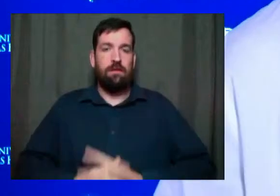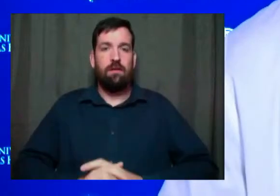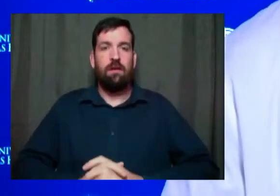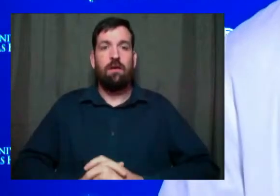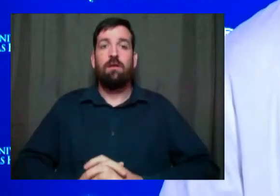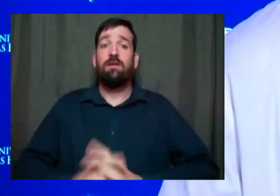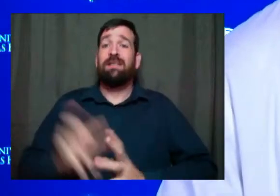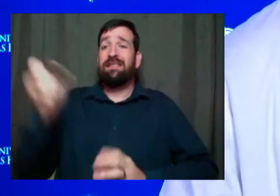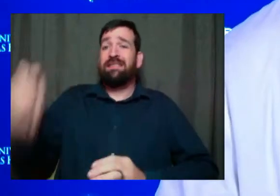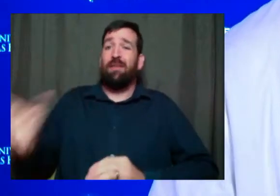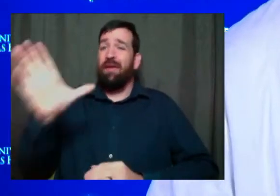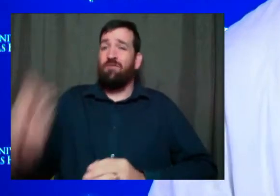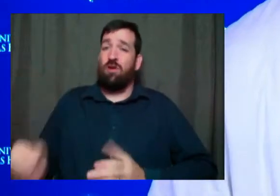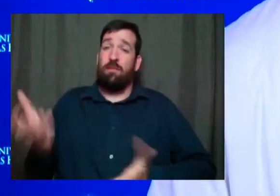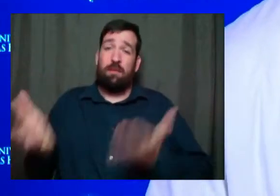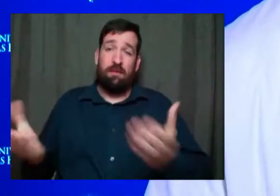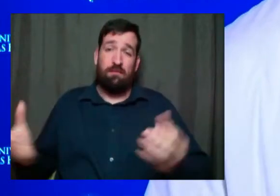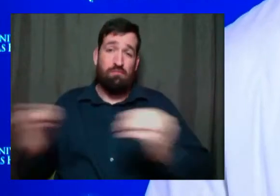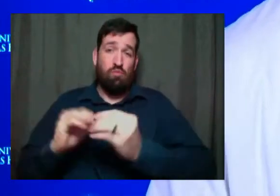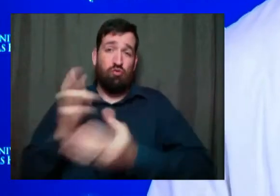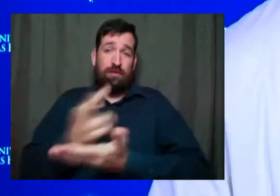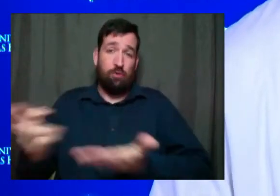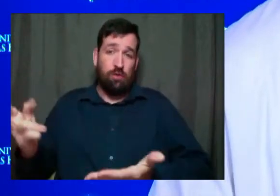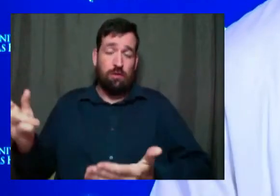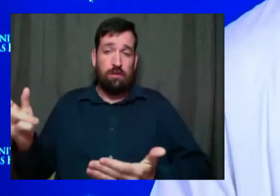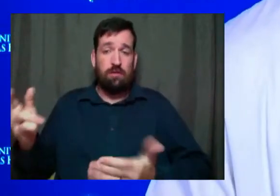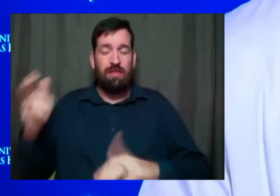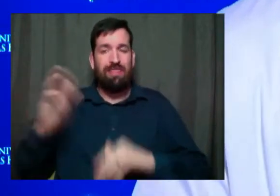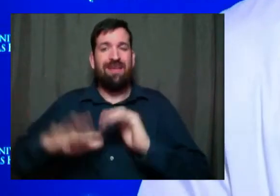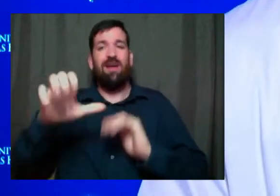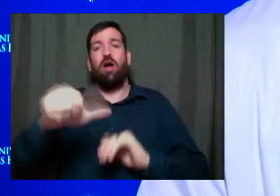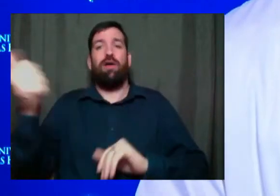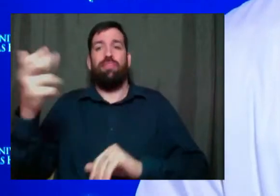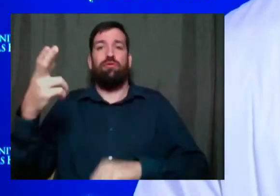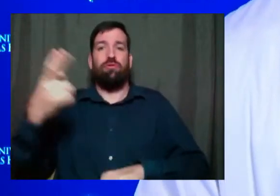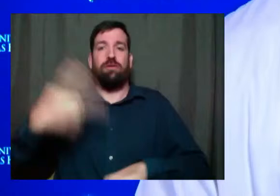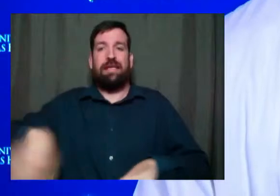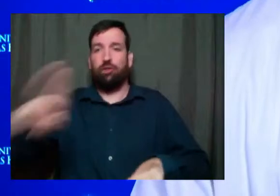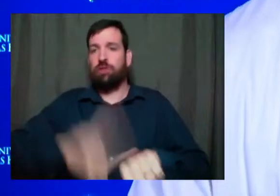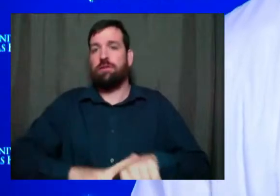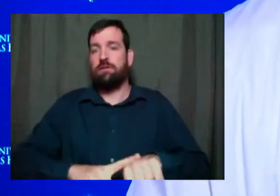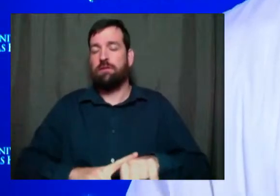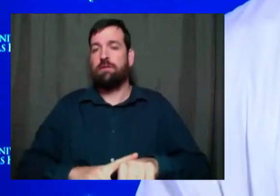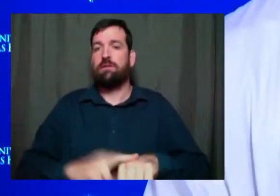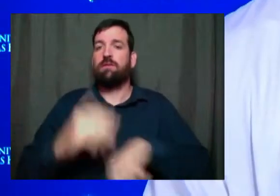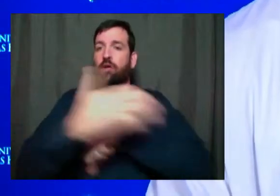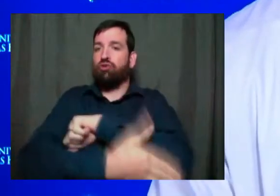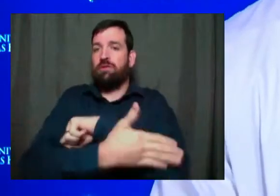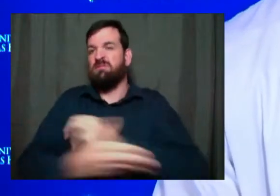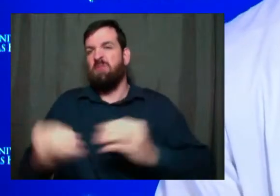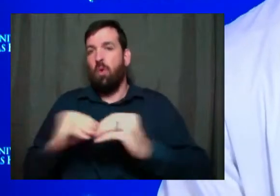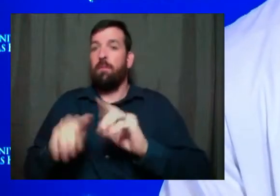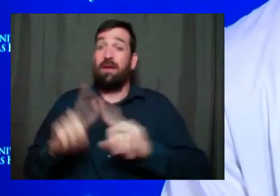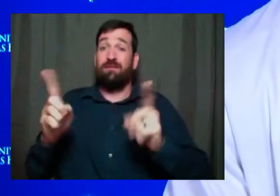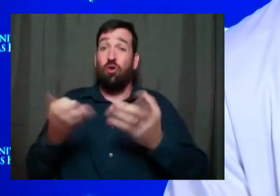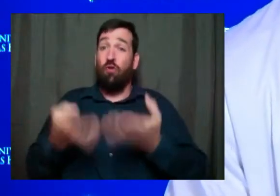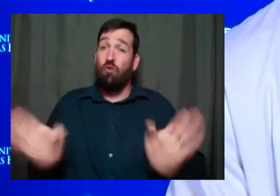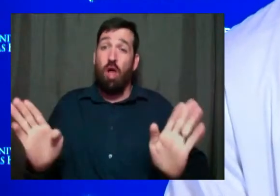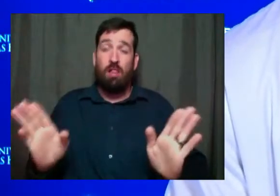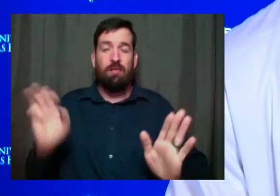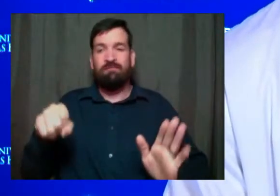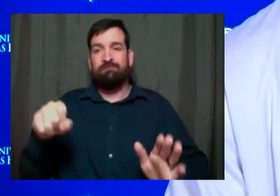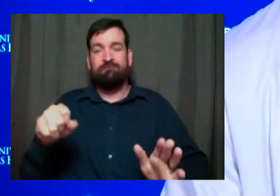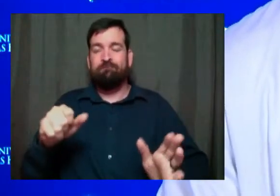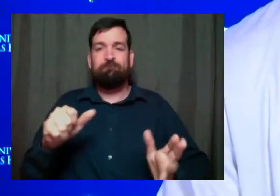probably has a little bit more resources than some of the other African nation countries. They may have a little bit more, but overall, to your point, the